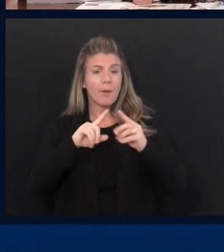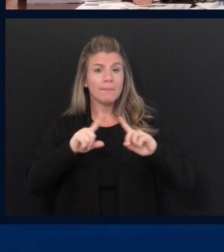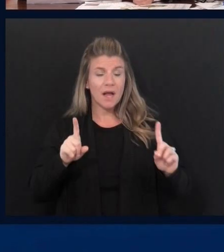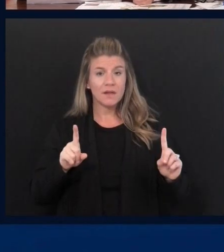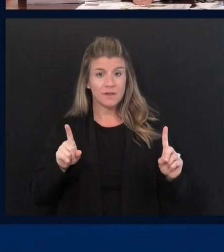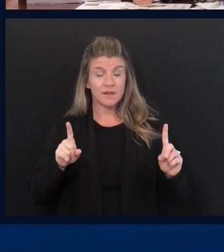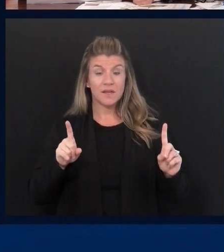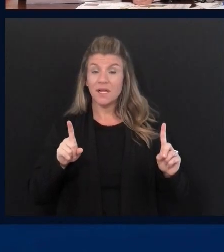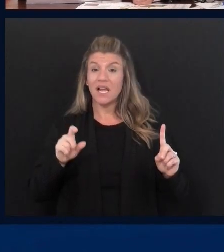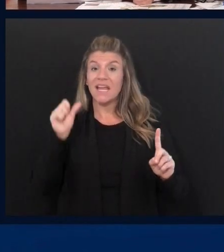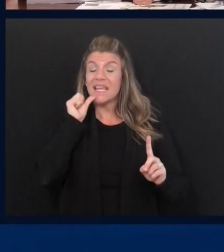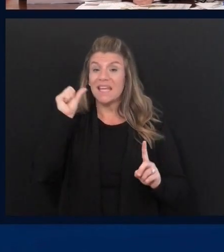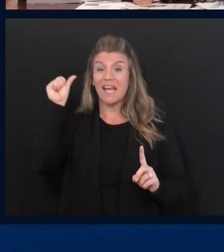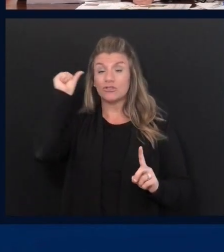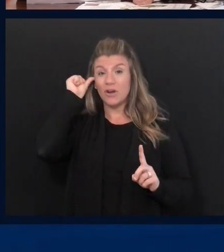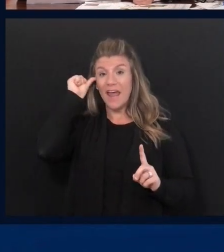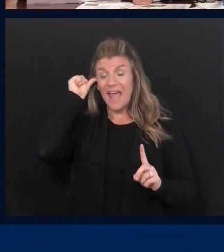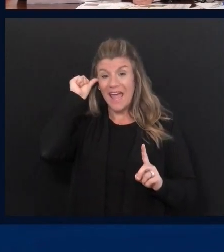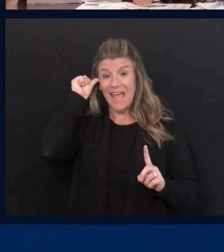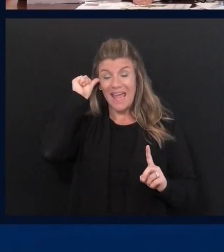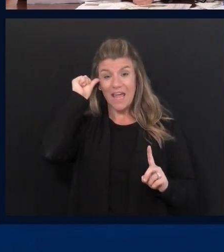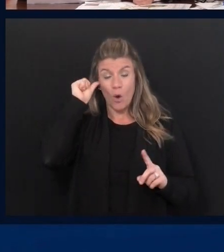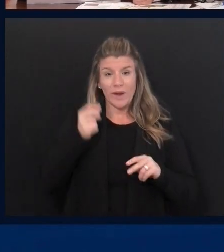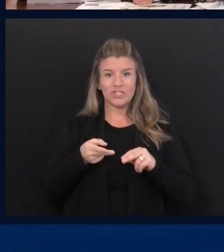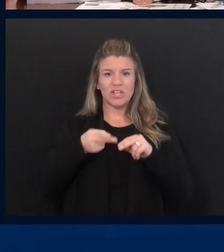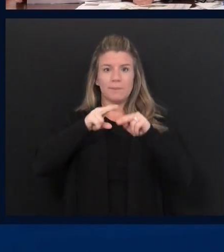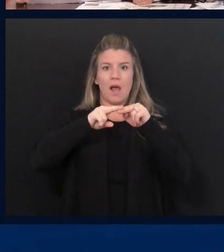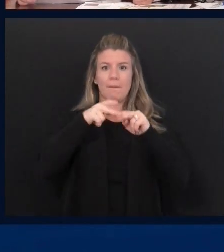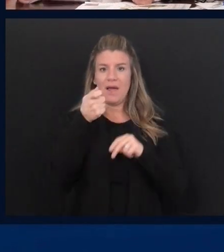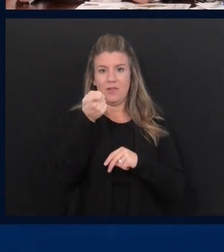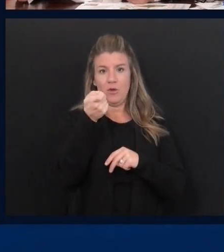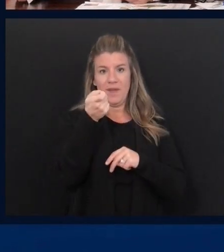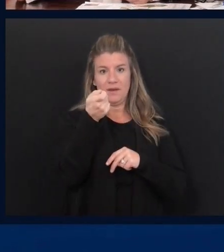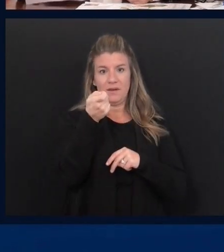but yesterday we jumped back up just a little teeny bit.